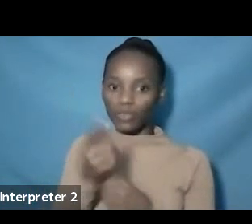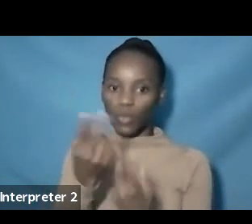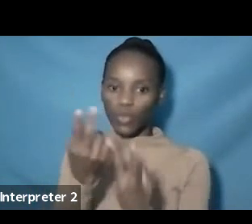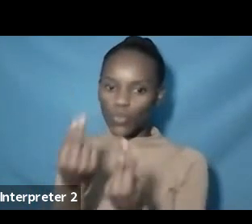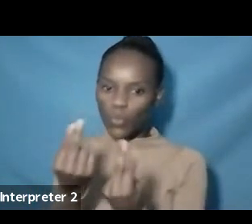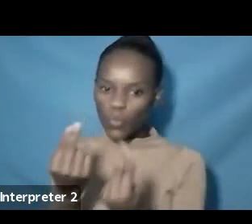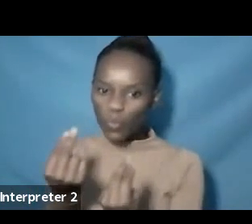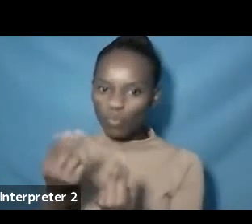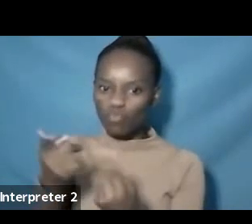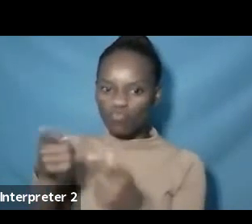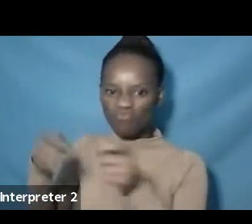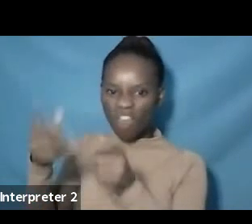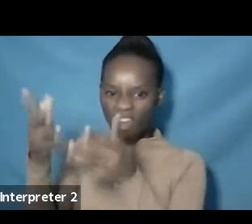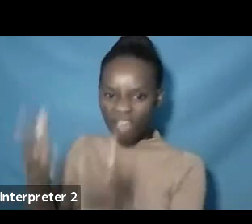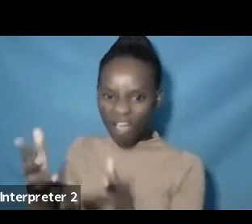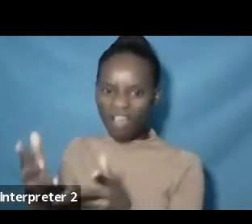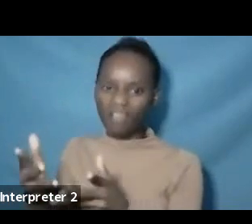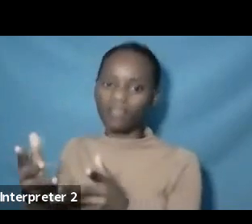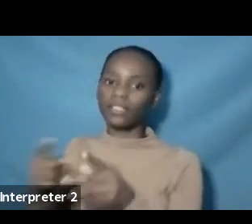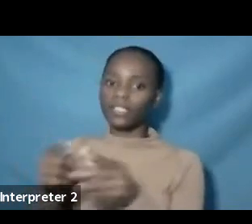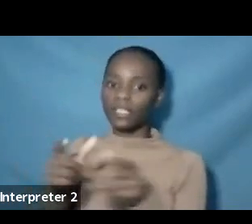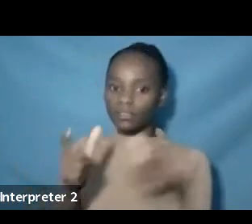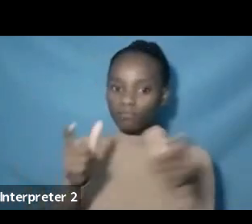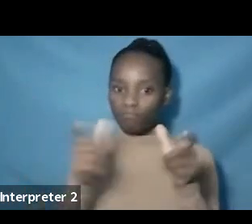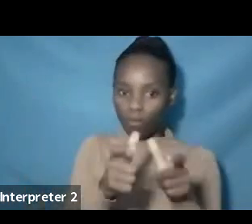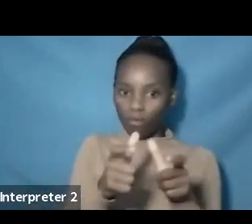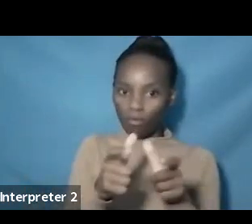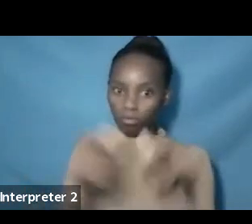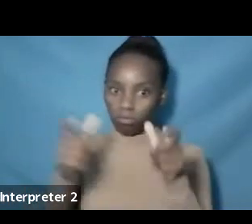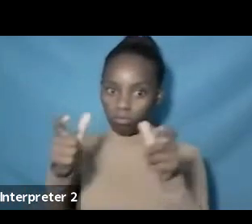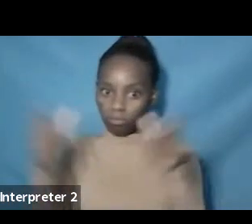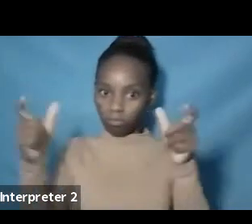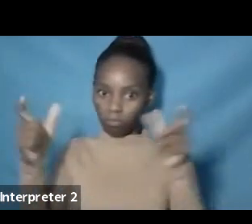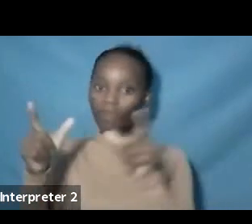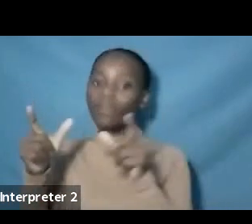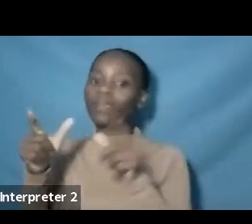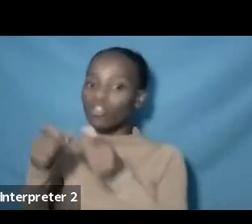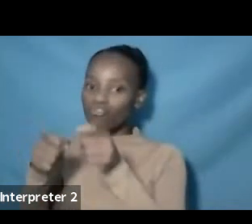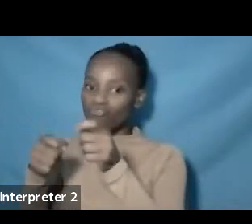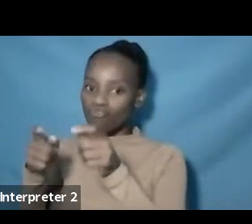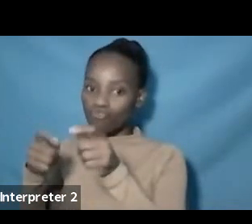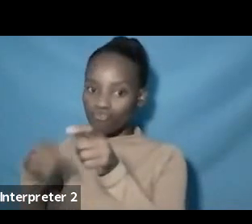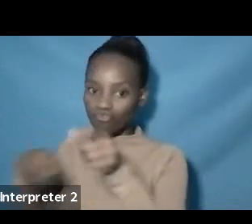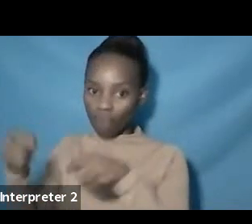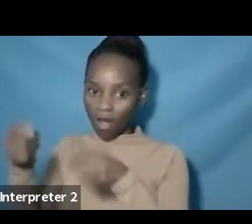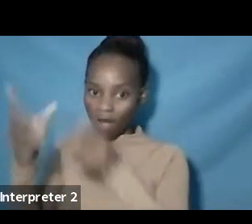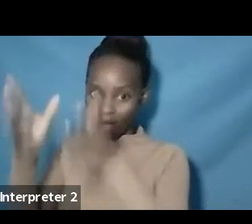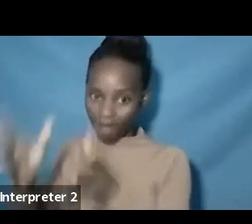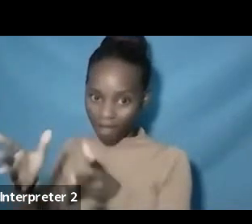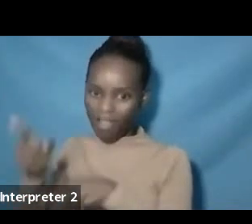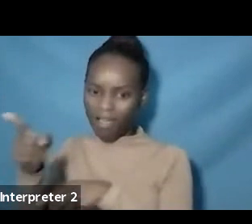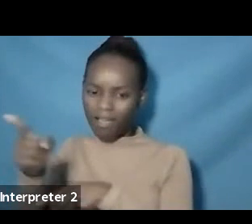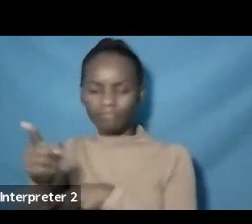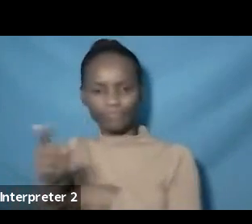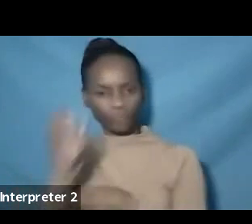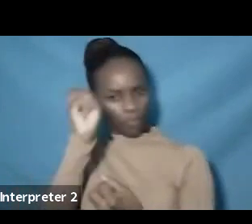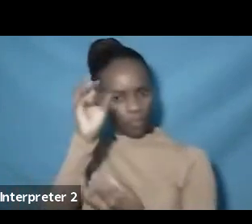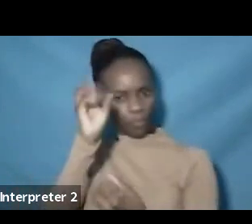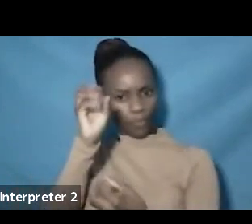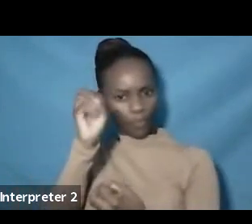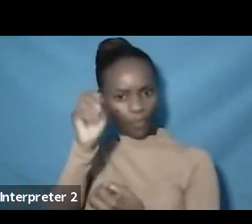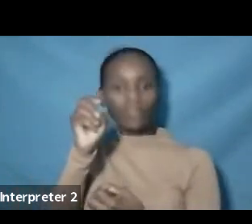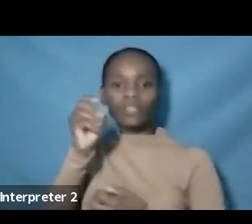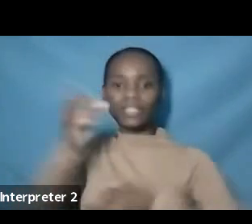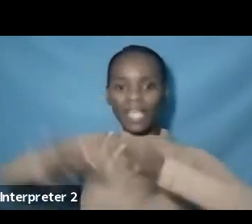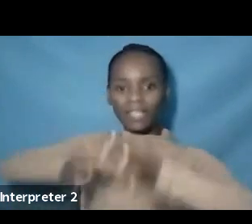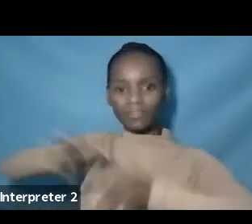enterprises, to say, in case you want to start your compliance journey with regards to paying your taxes, be it